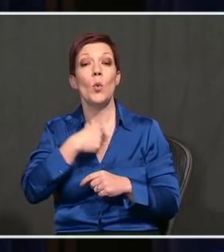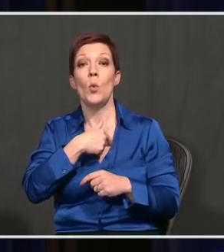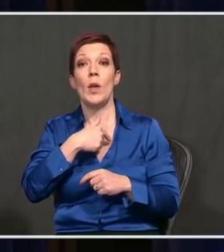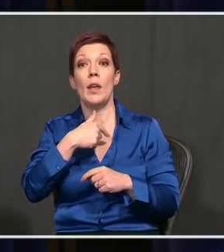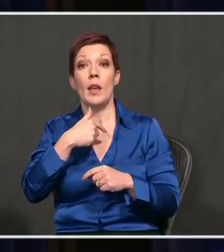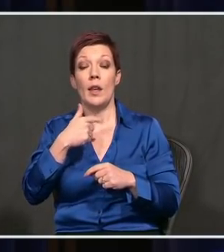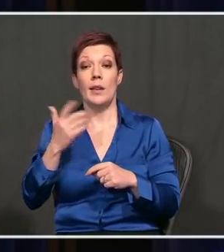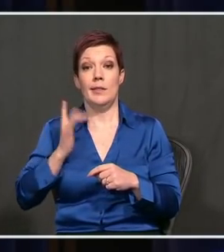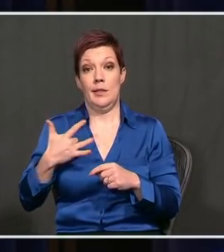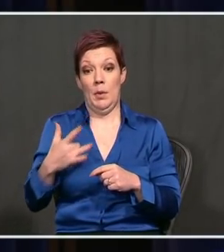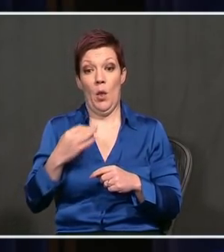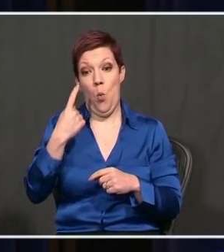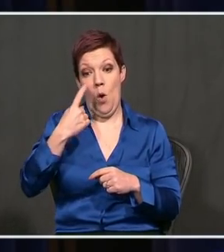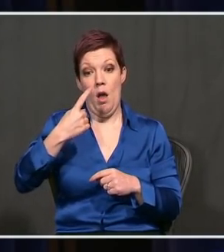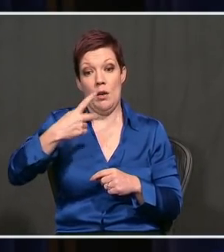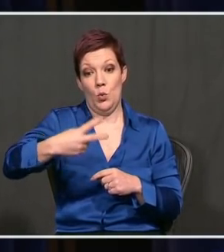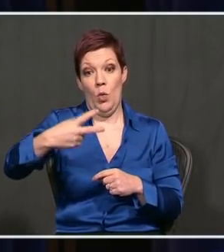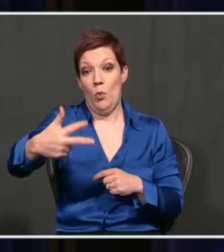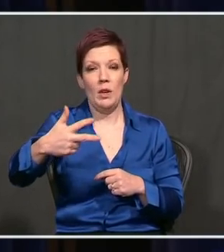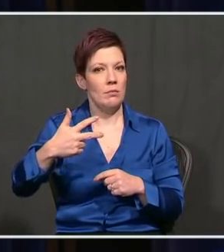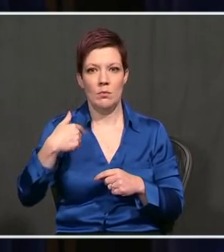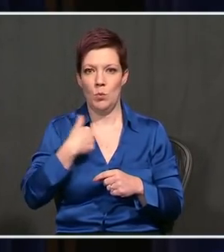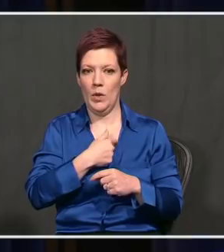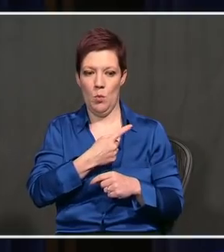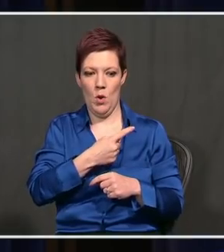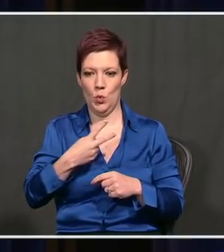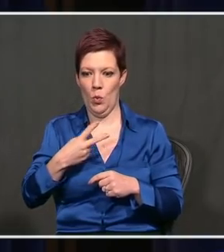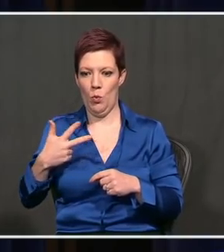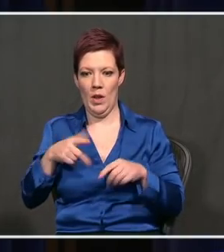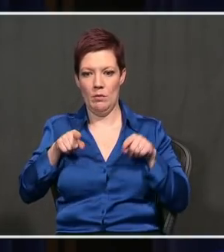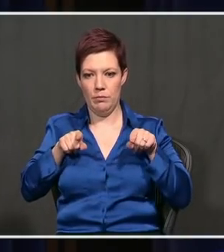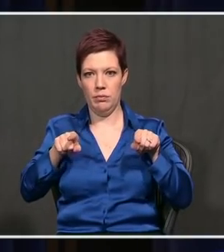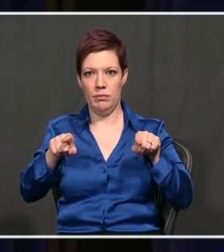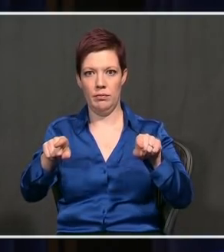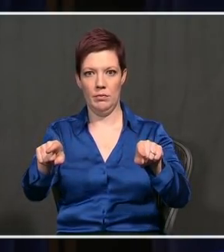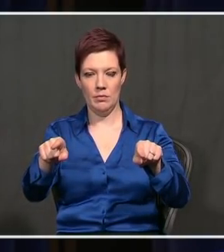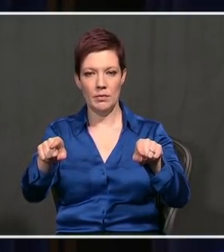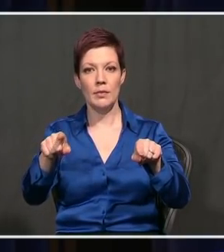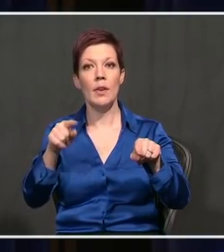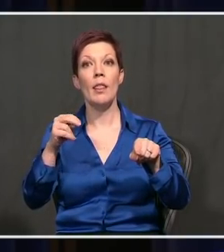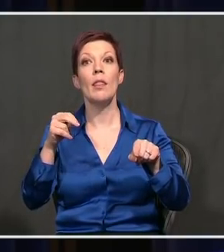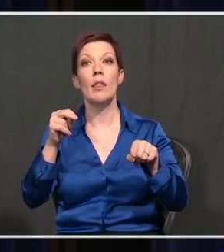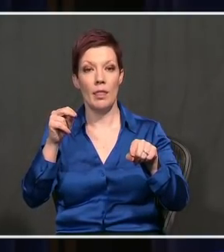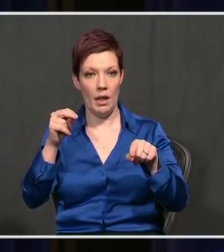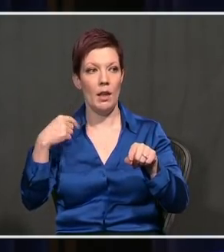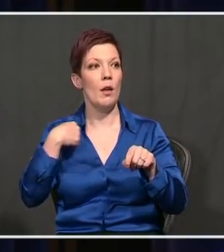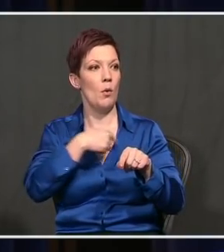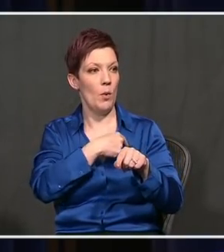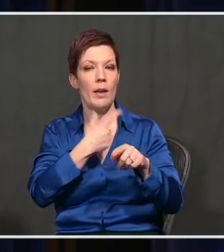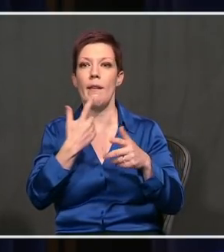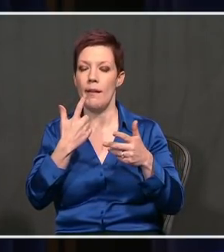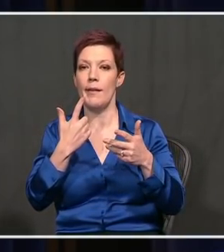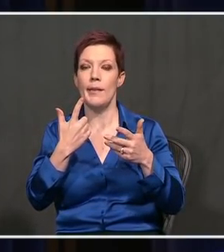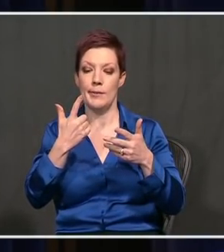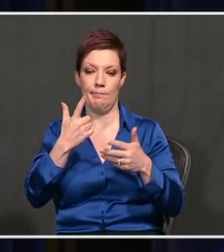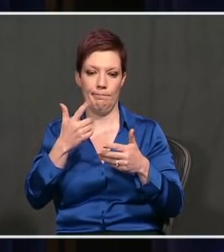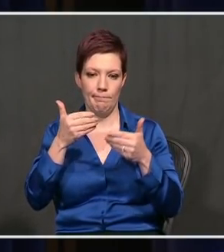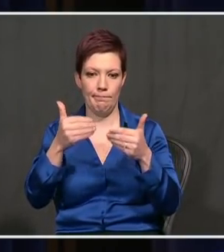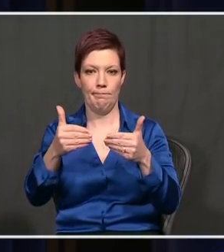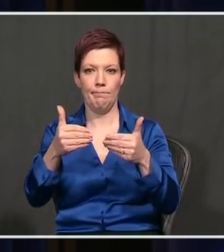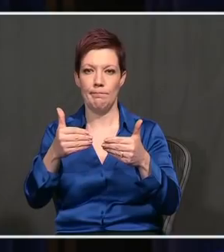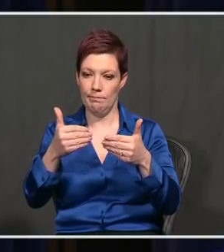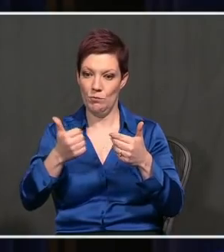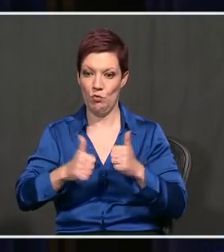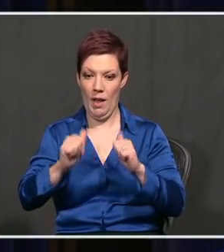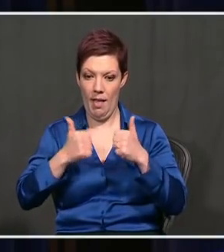it's safe to progress. But we selected hundreds of sites for clinical trial, for instance, well before we knew